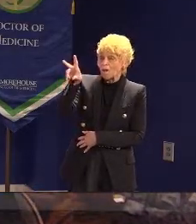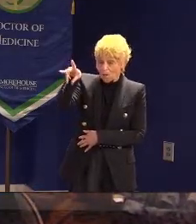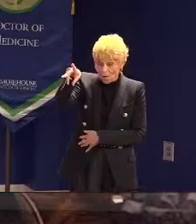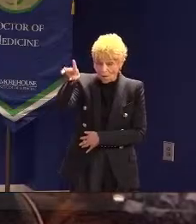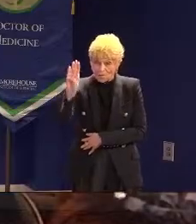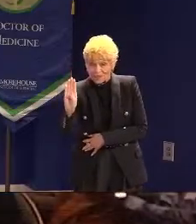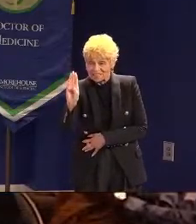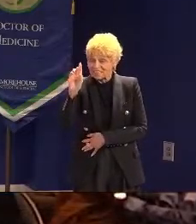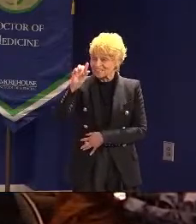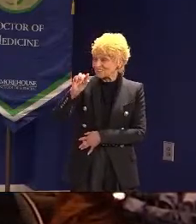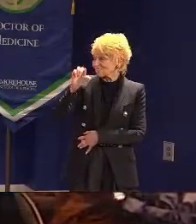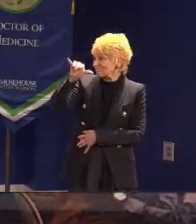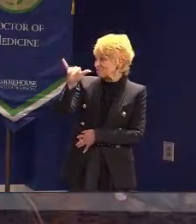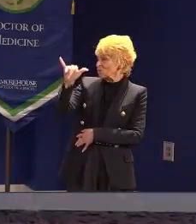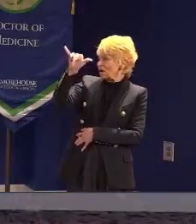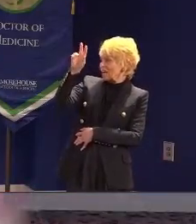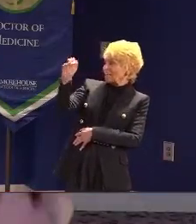OBGYN.